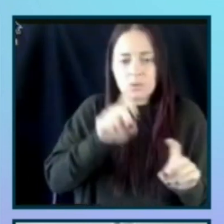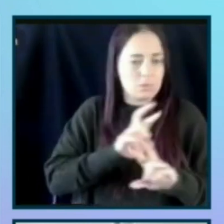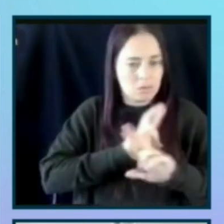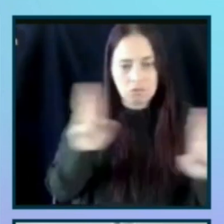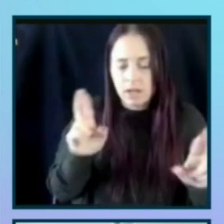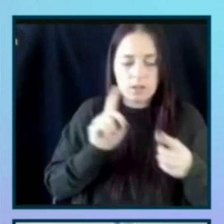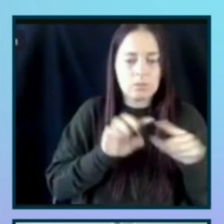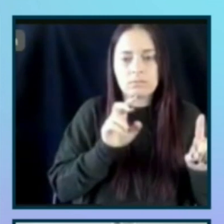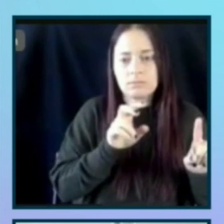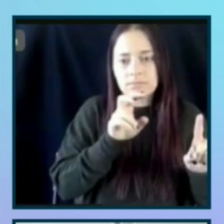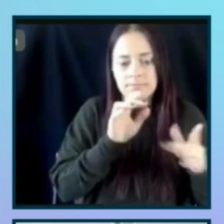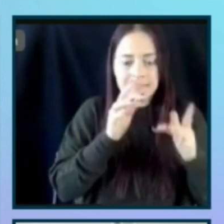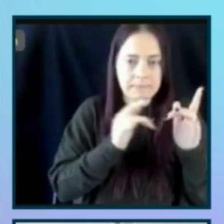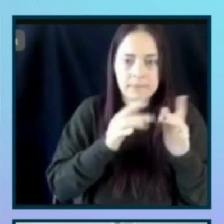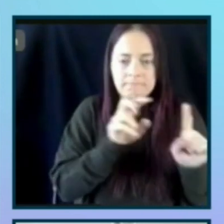this.